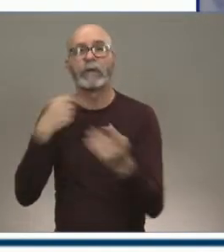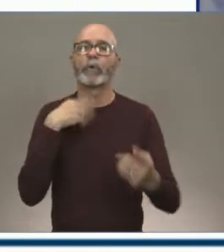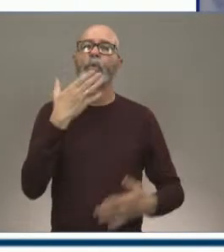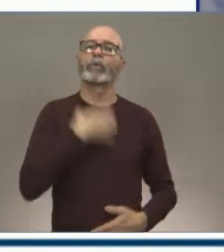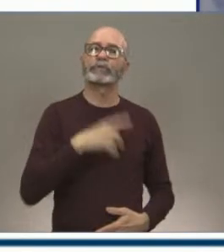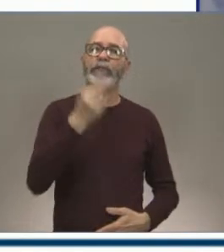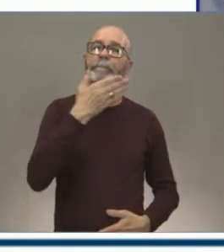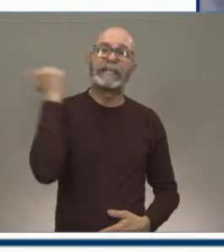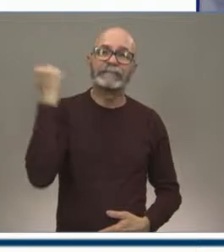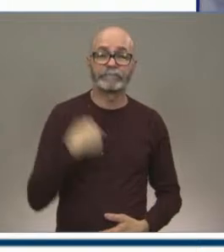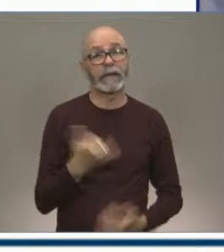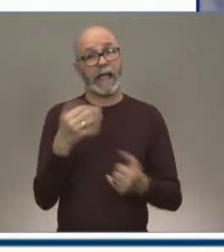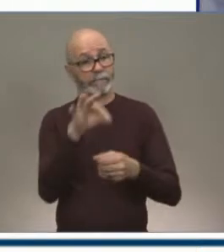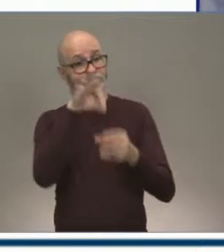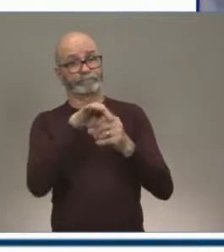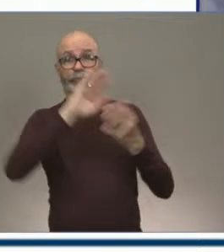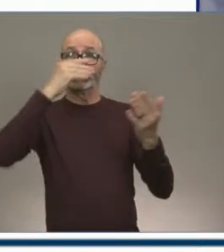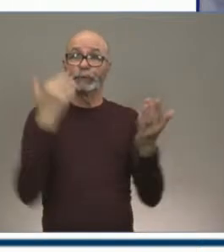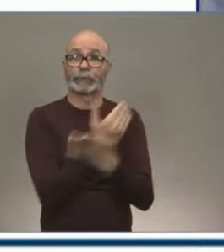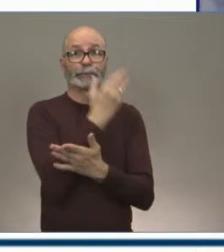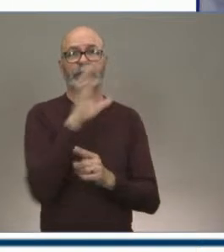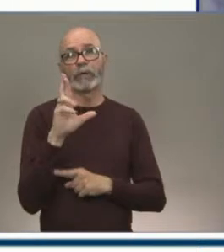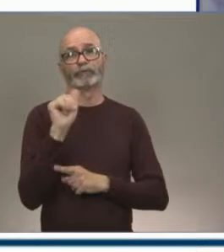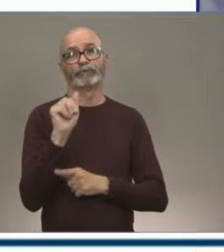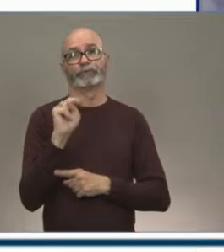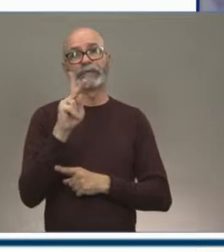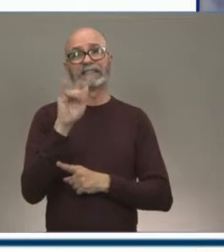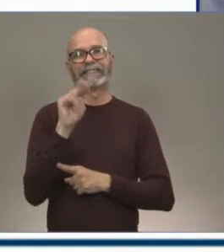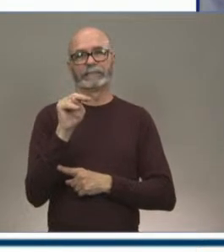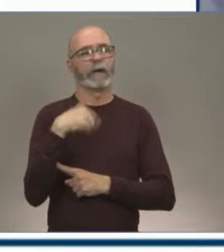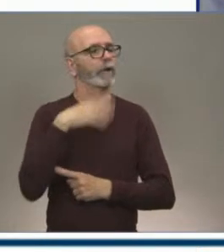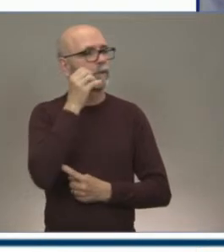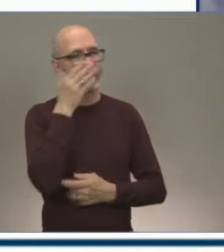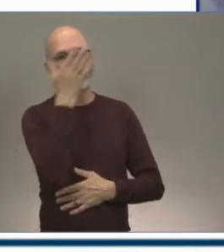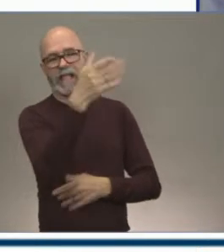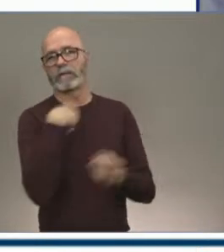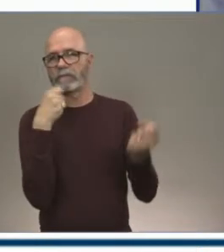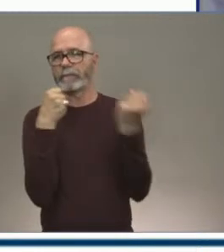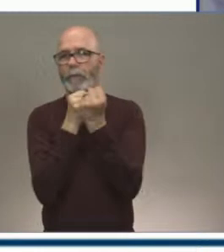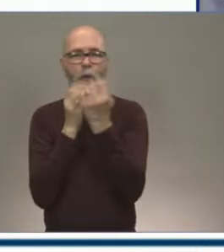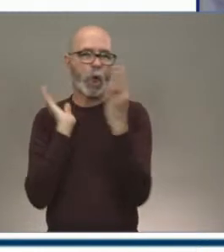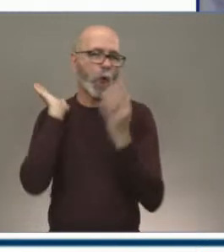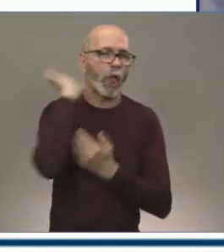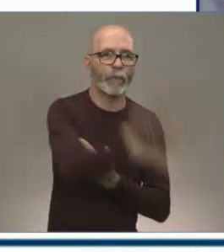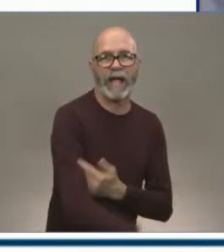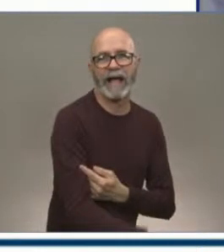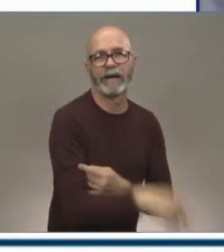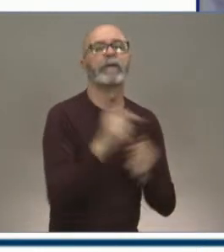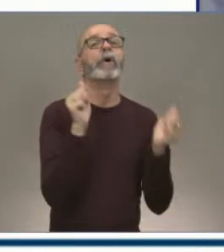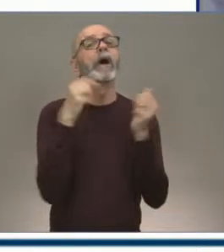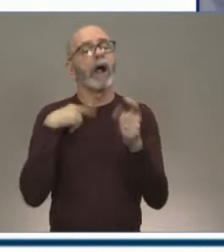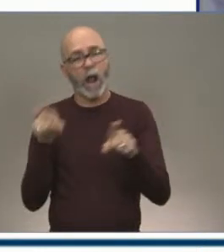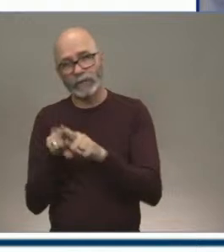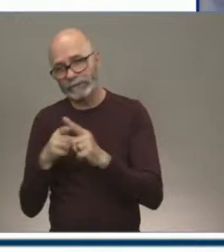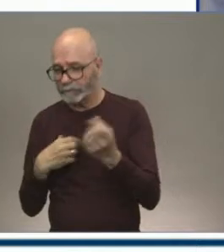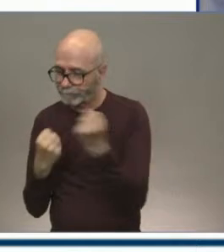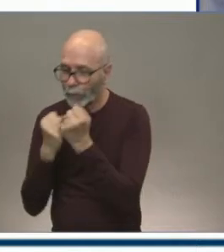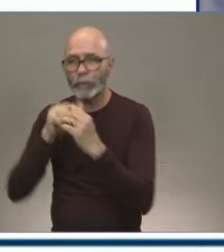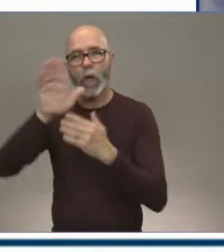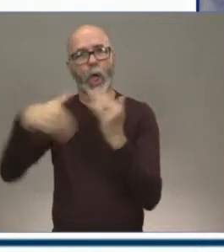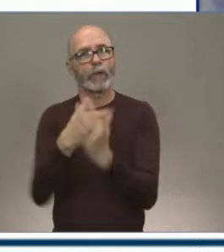we continue down this journey of ensuring that the vaccines get in the arms of Nova Scotians. I do want to